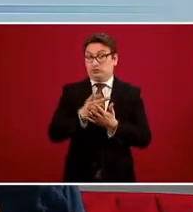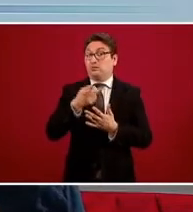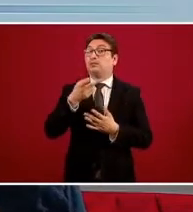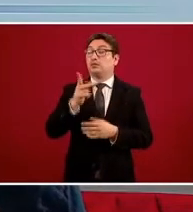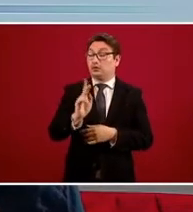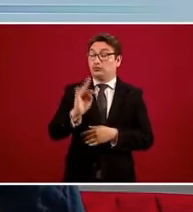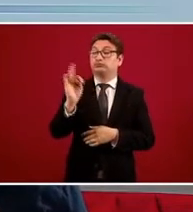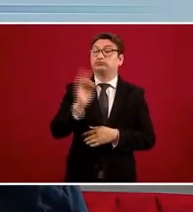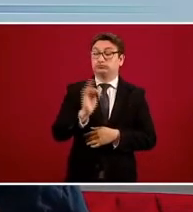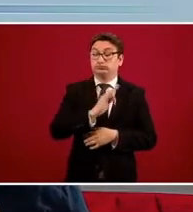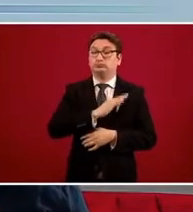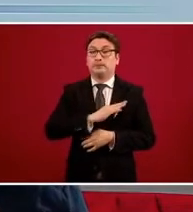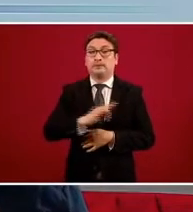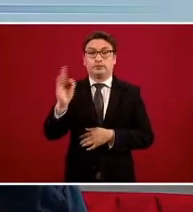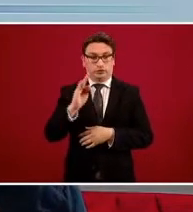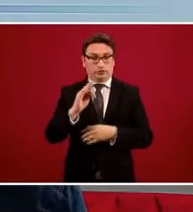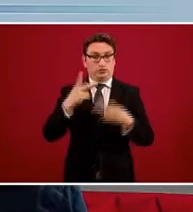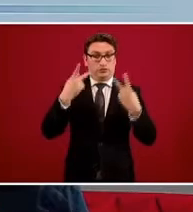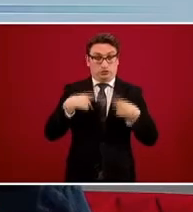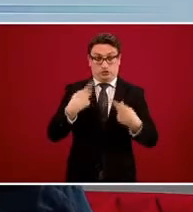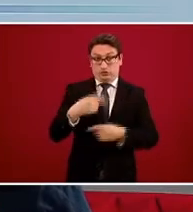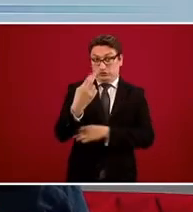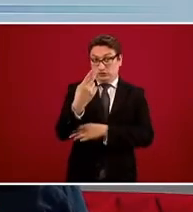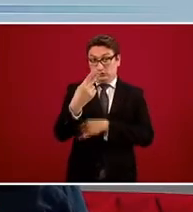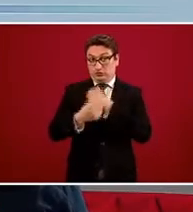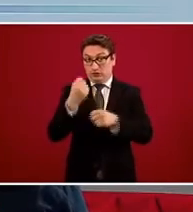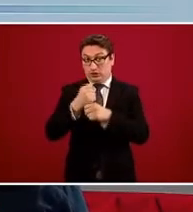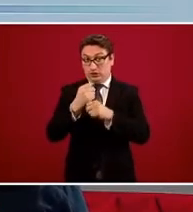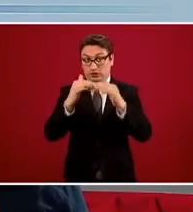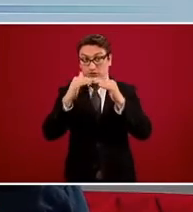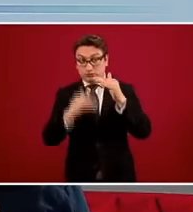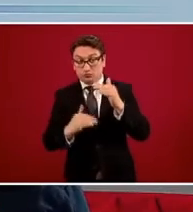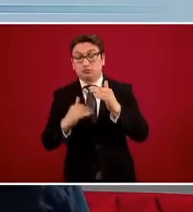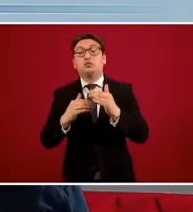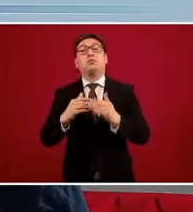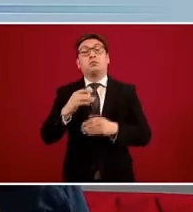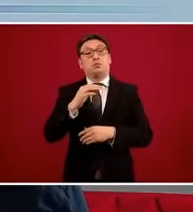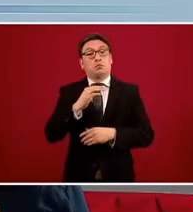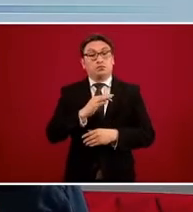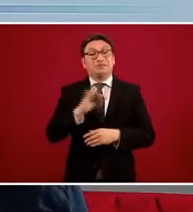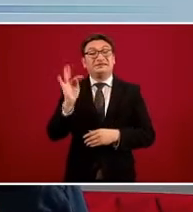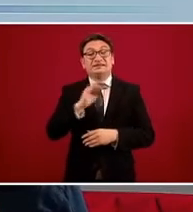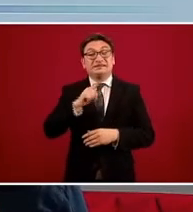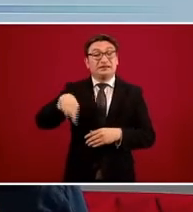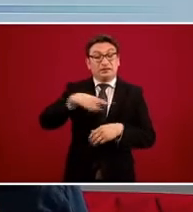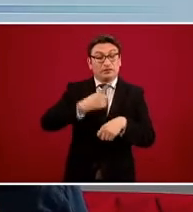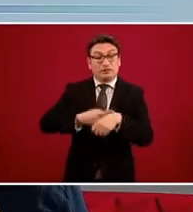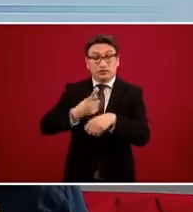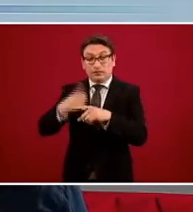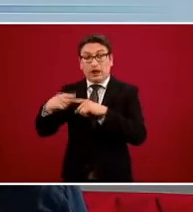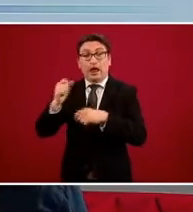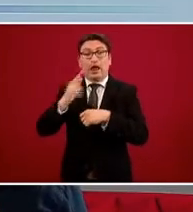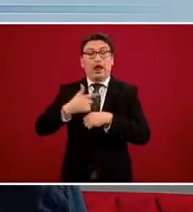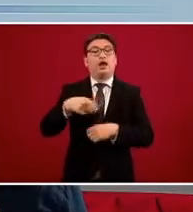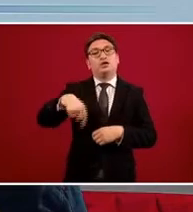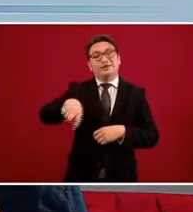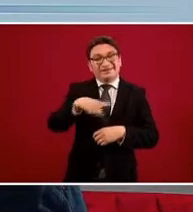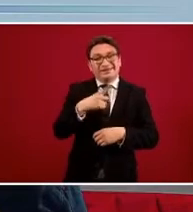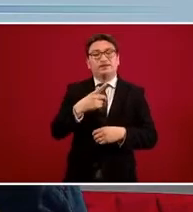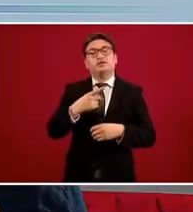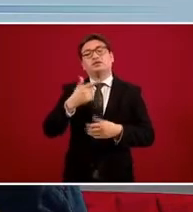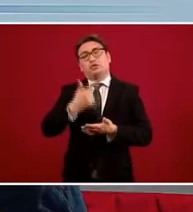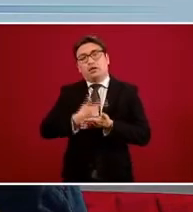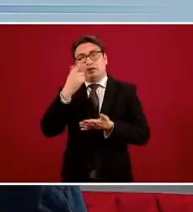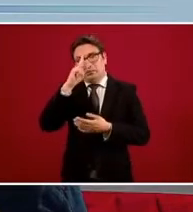So far we have had only one case of a minor who was under 25